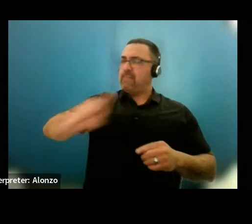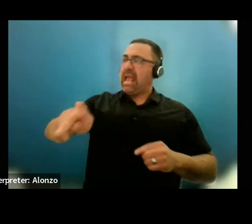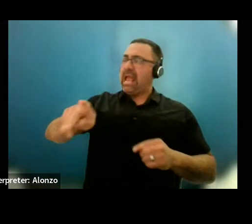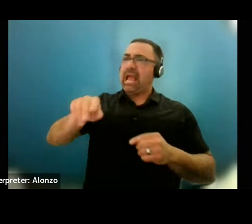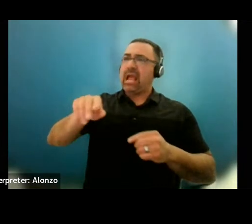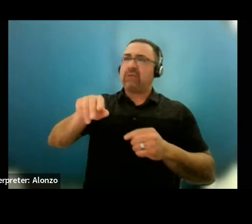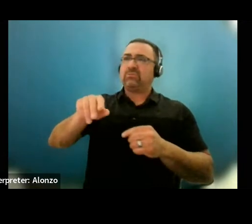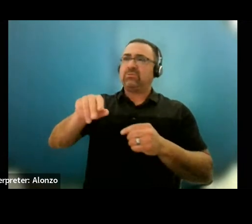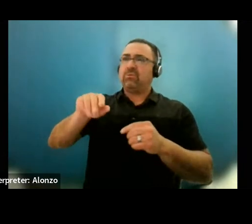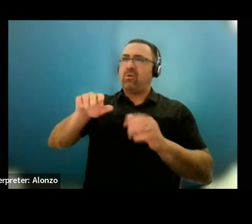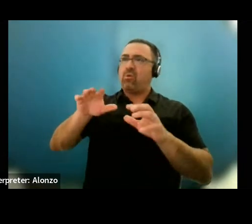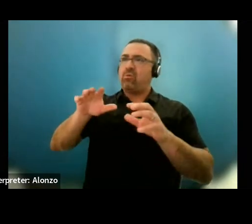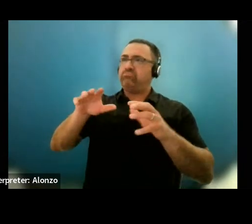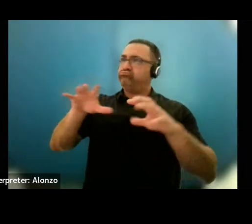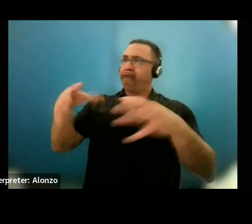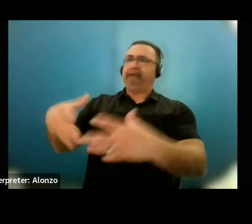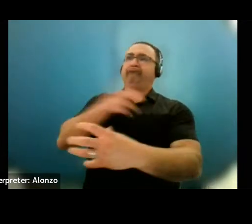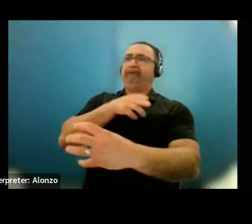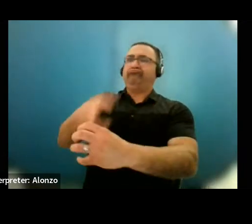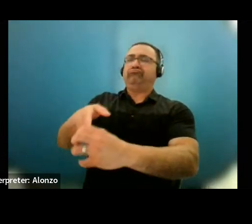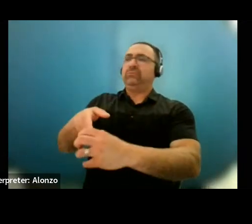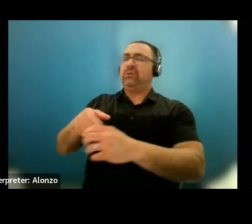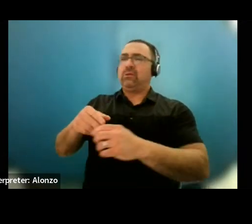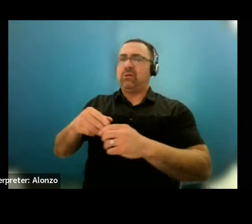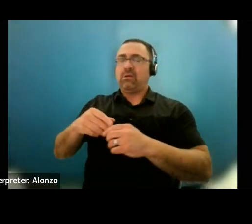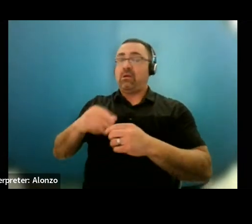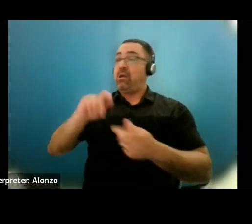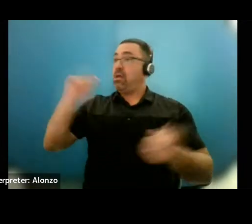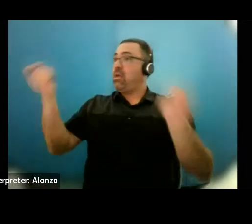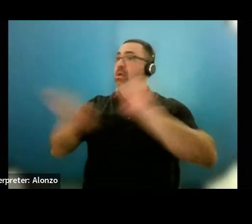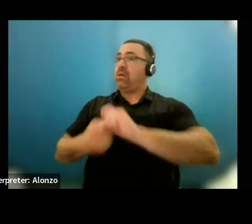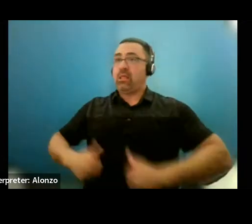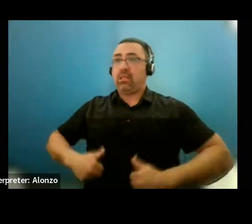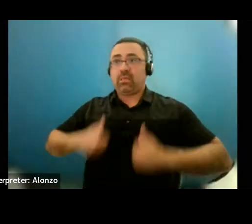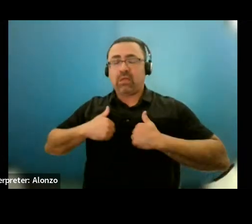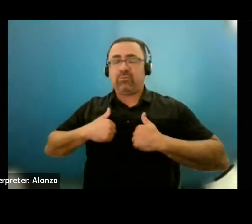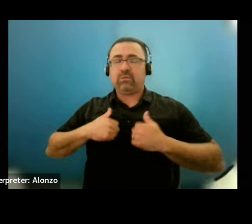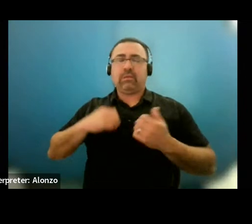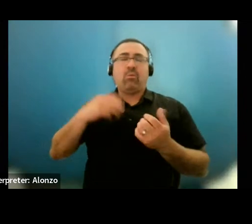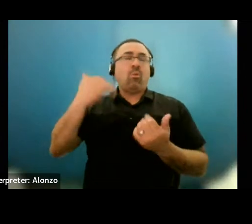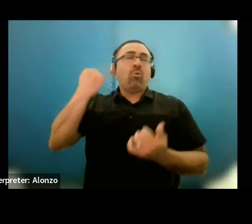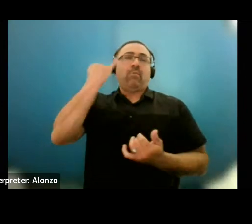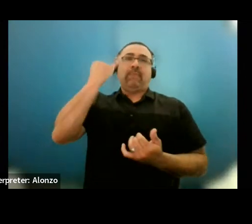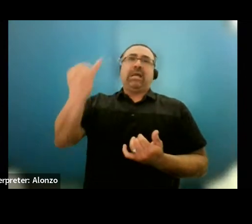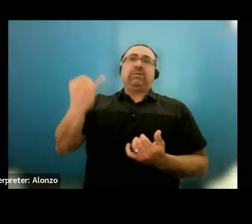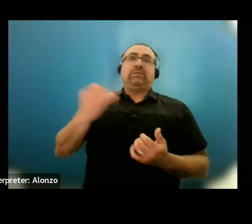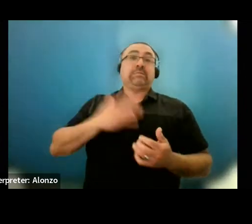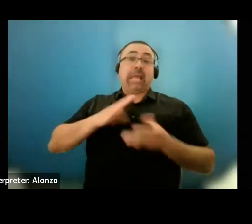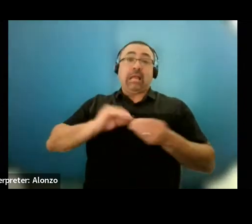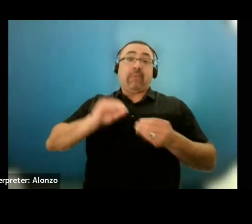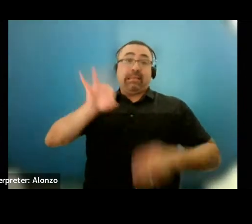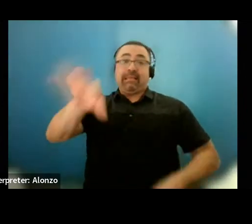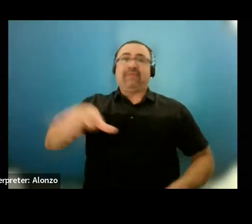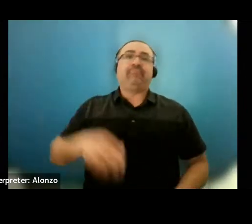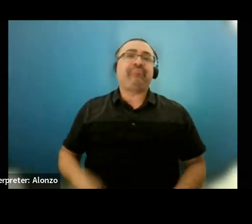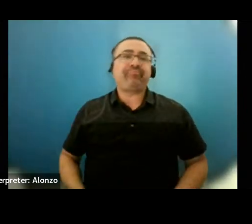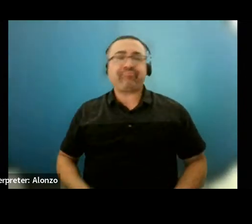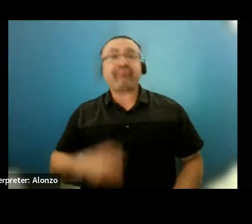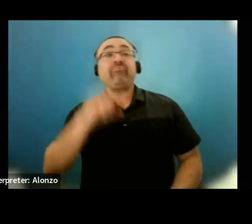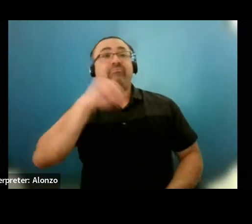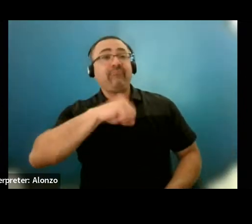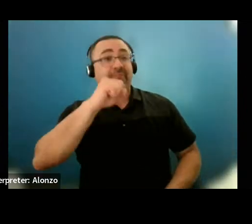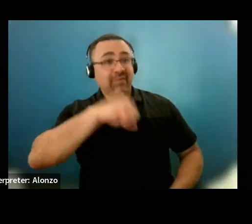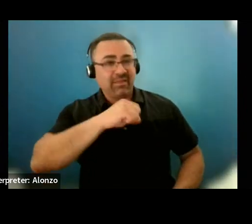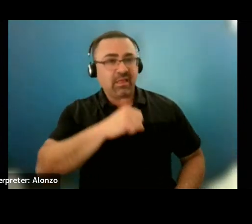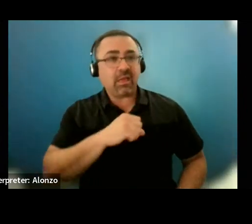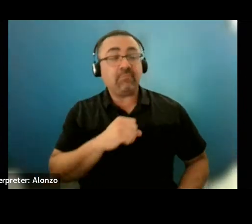And yeah, so it really made me think. So that's just my comment. Yeah, it's if you take